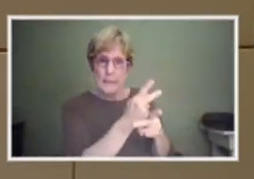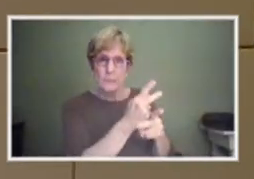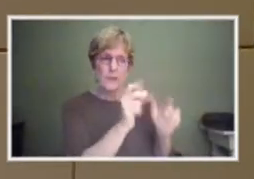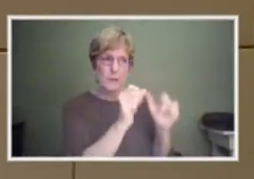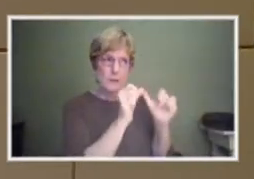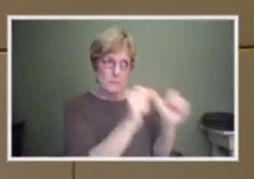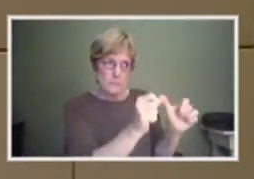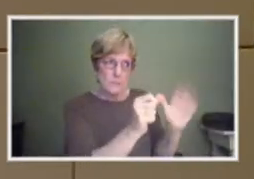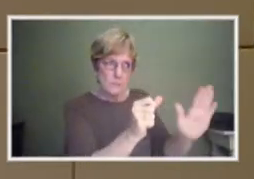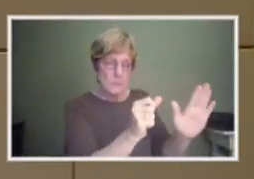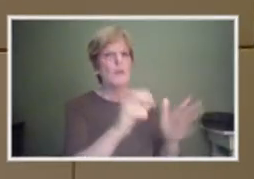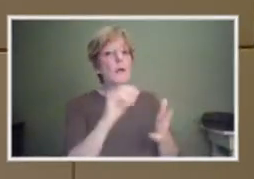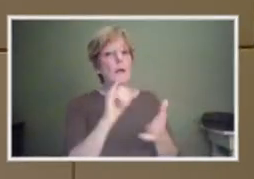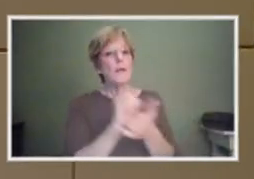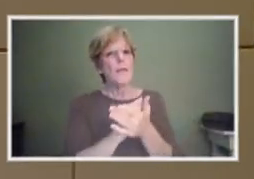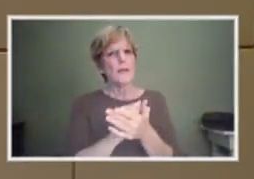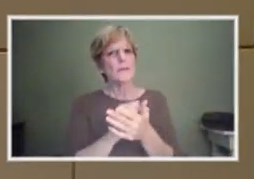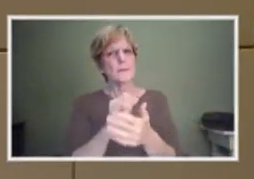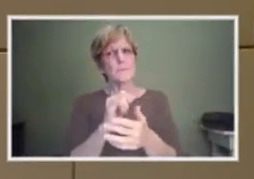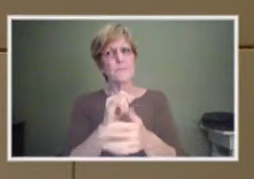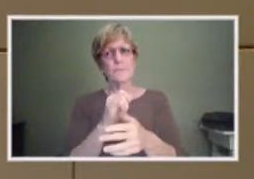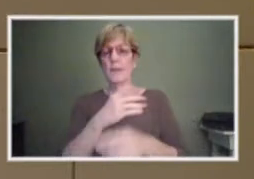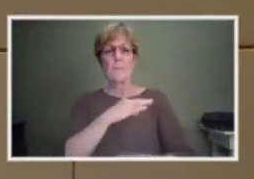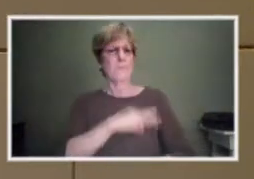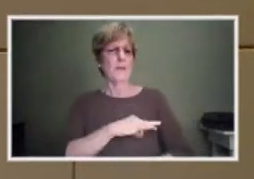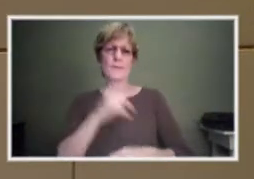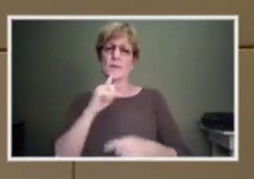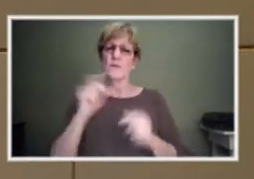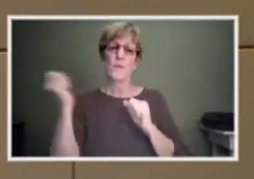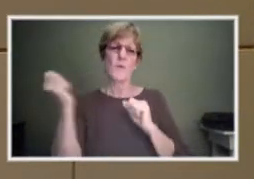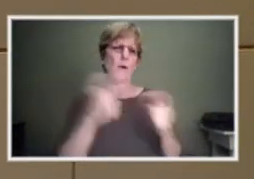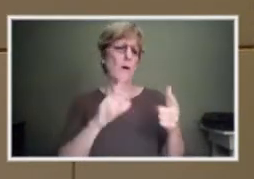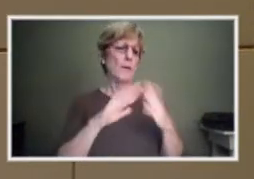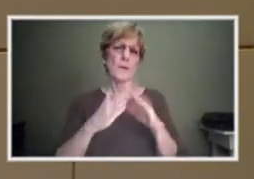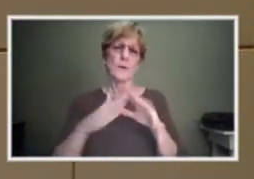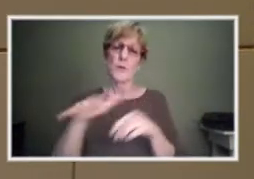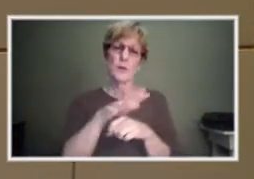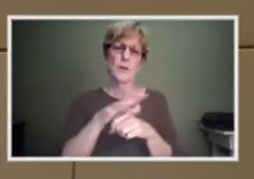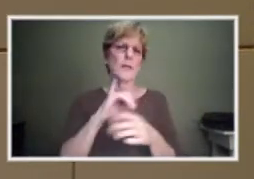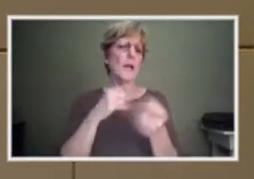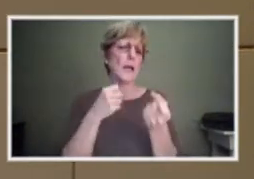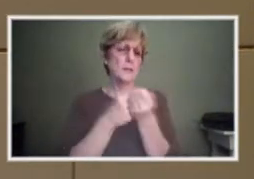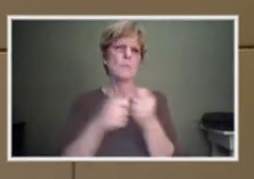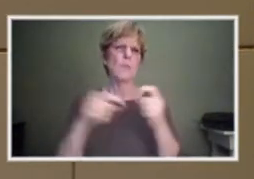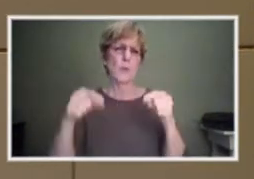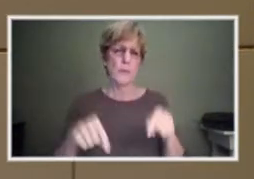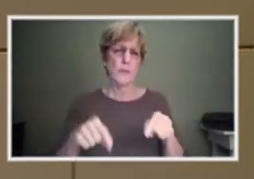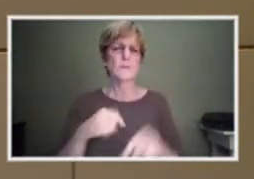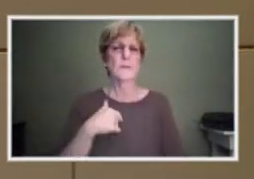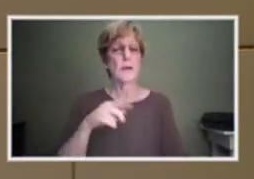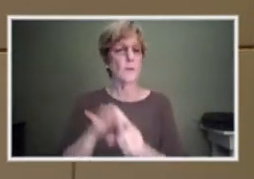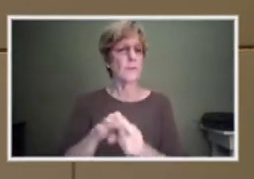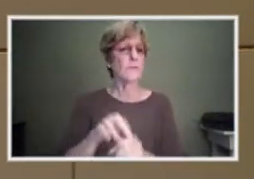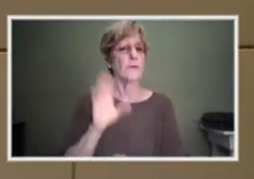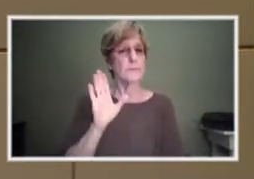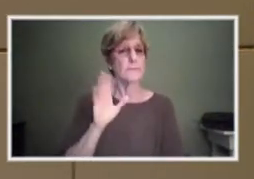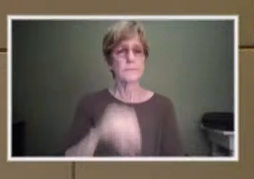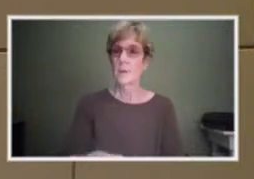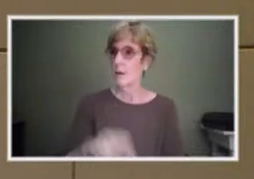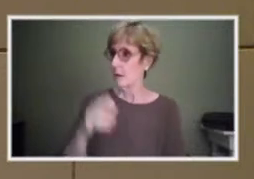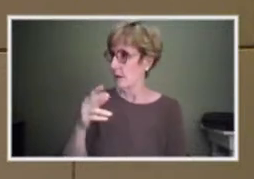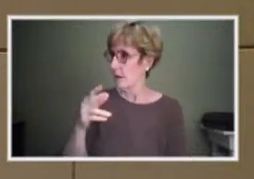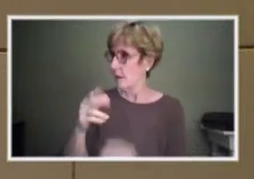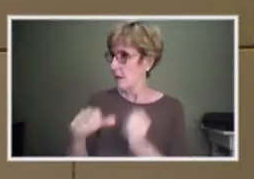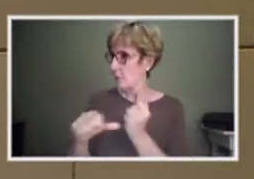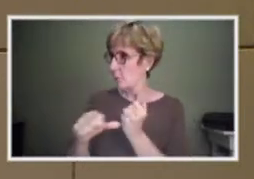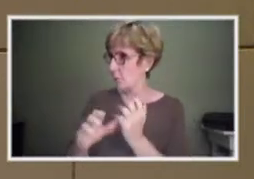that benefits the communities tremendously. So I'm very supportive of it and I will be supporting it. Mayor Pro Tem? Thank